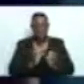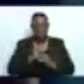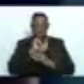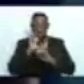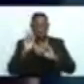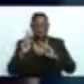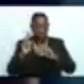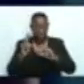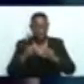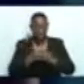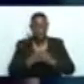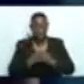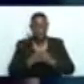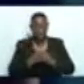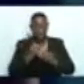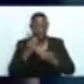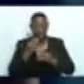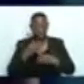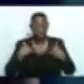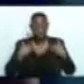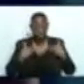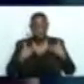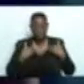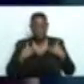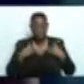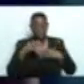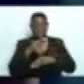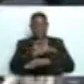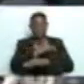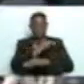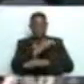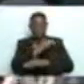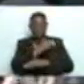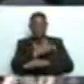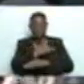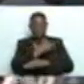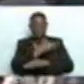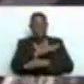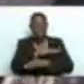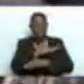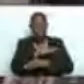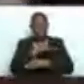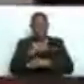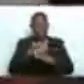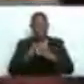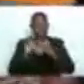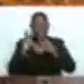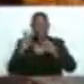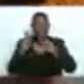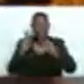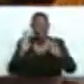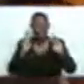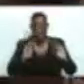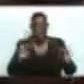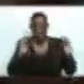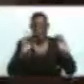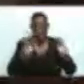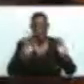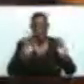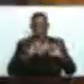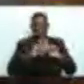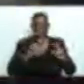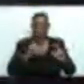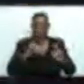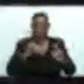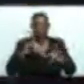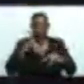do. Minister of Youth, Sports and Culture, the Honorable Mario Boleg, says he watched the coverage of Wilchcombe's passing on Monday, but still finds